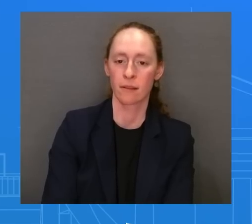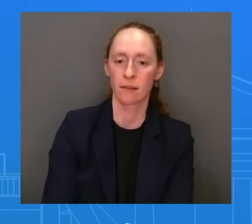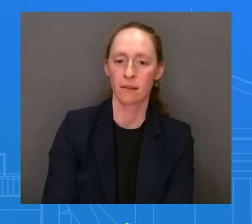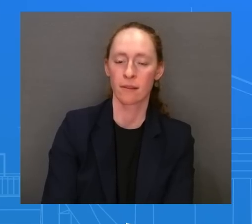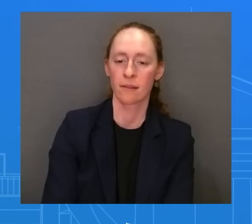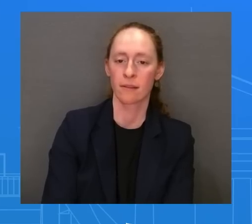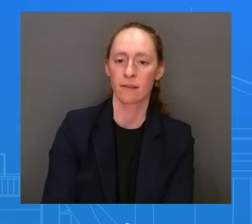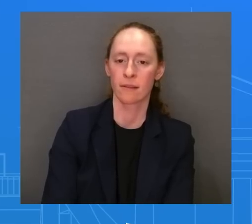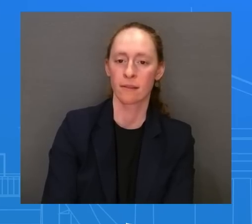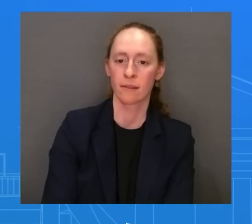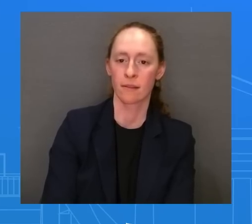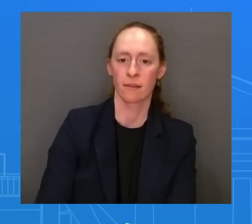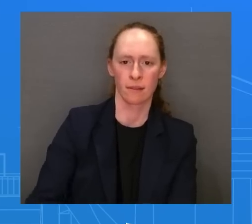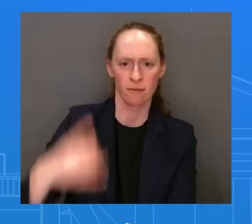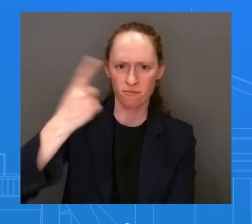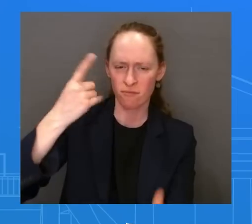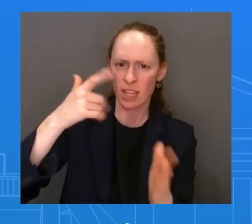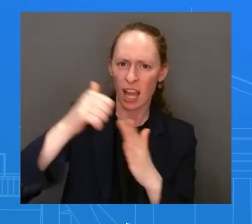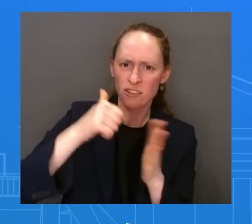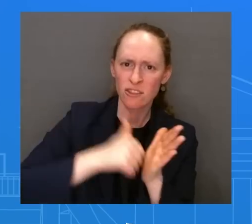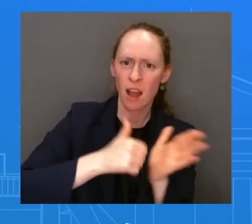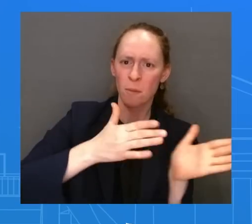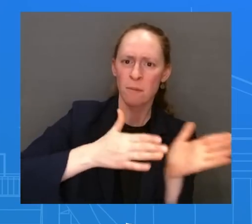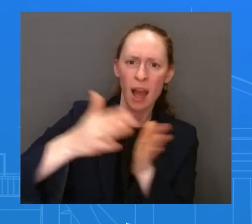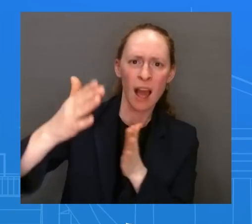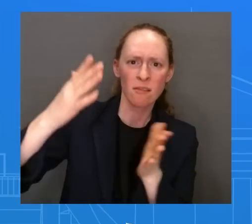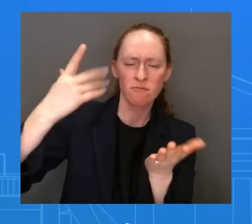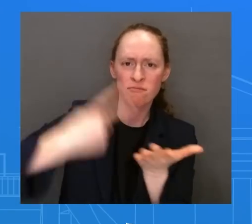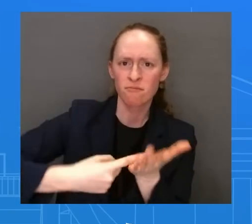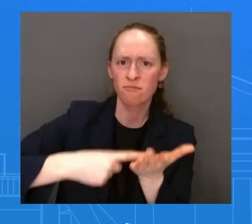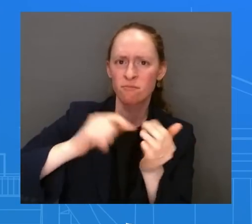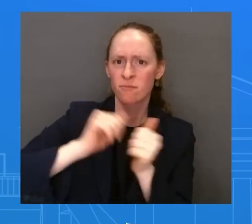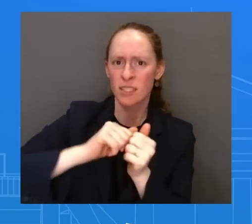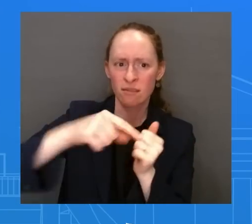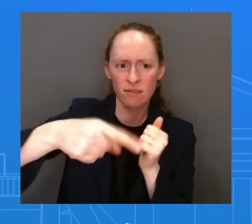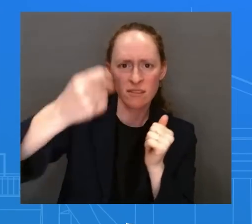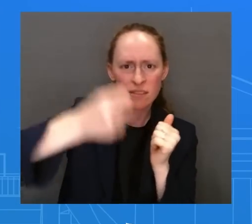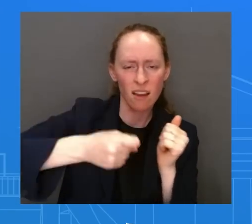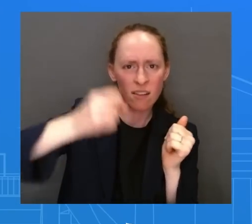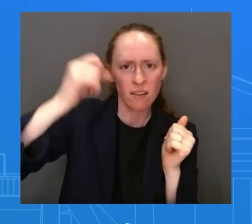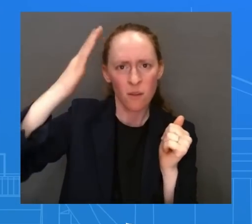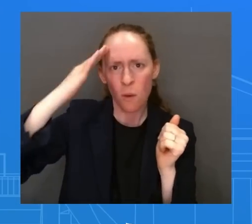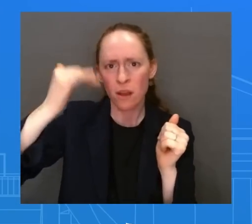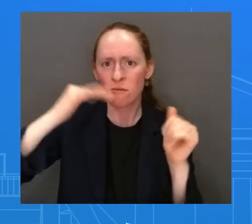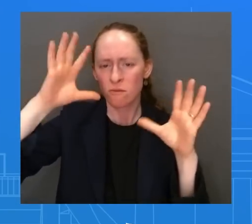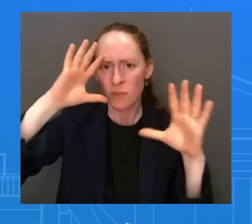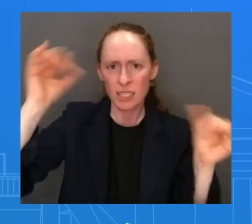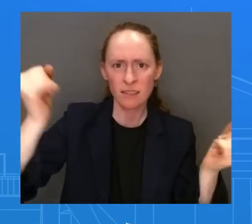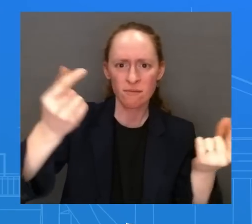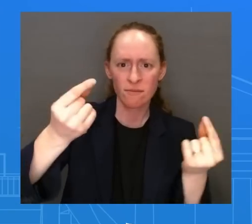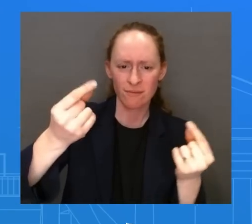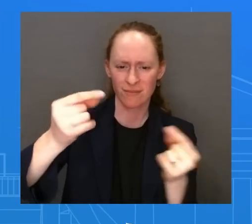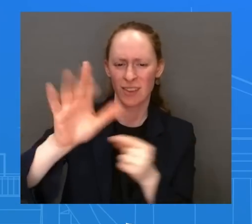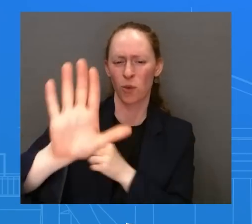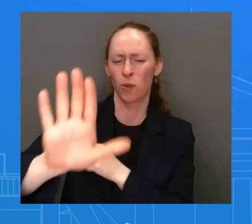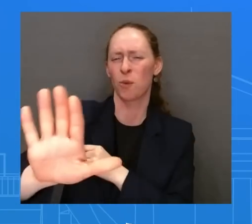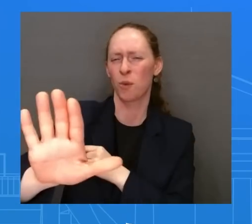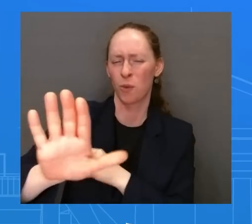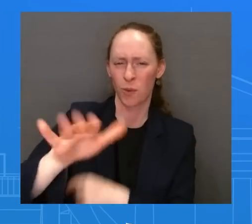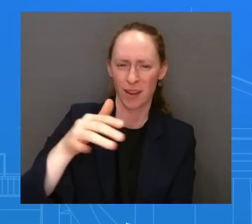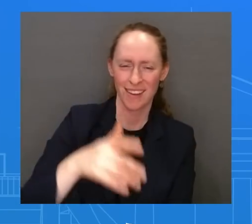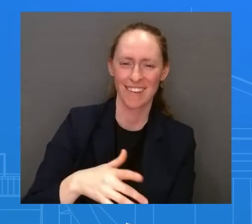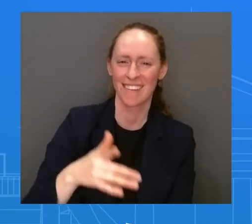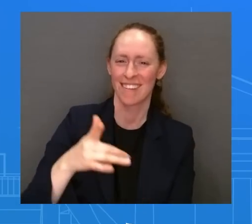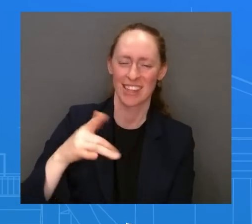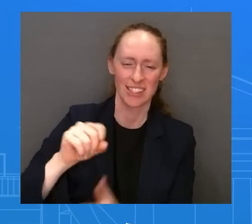week uh you're way ahead of me today Jenny I don't have any agenda items to talk about